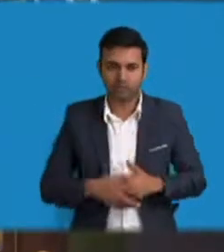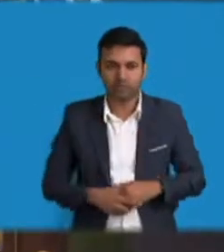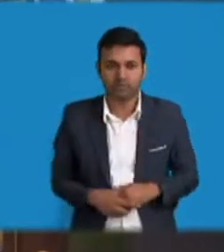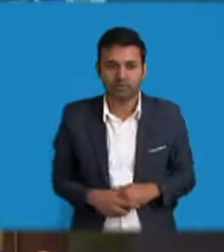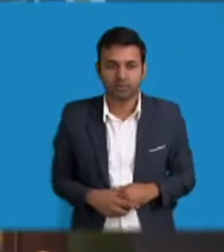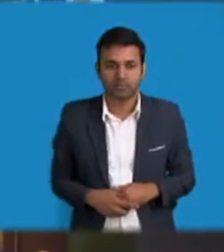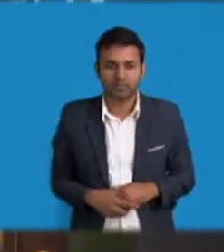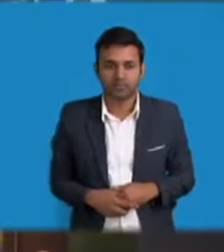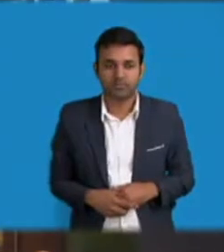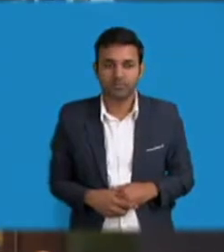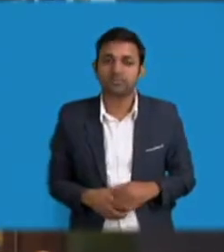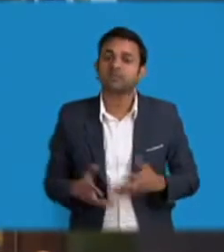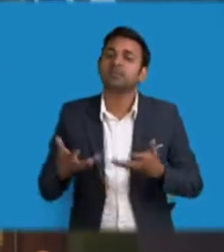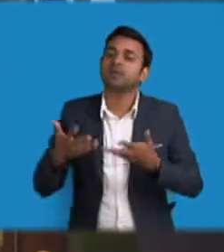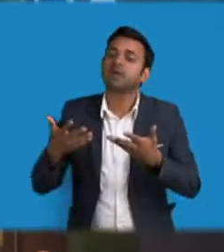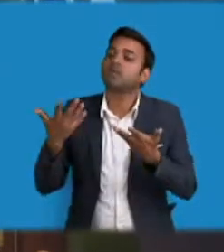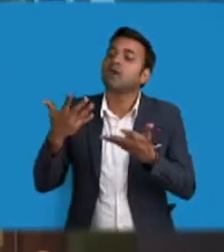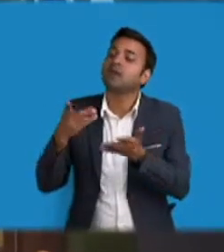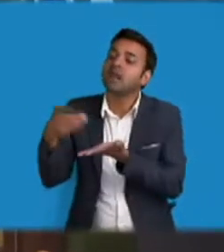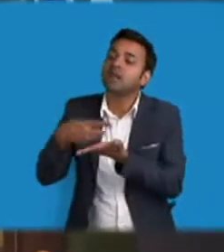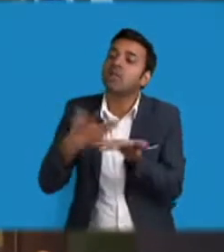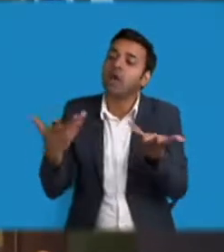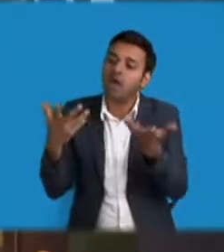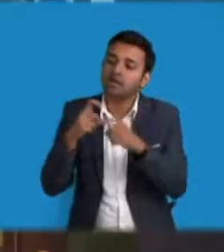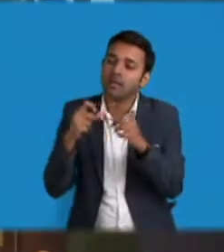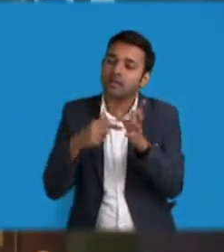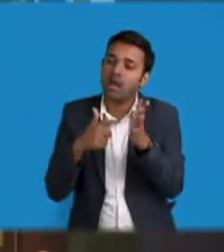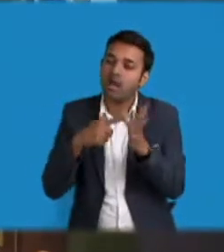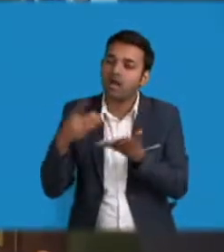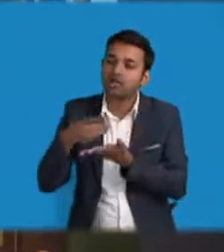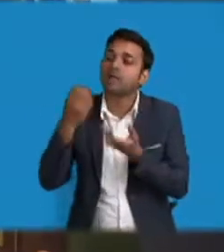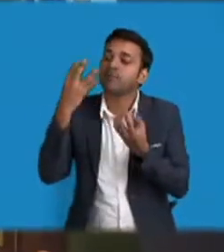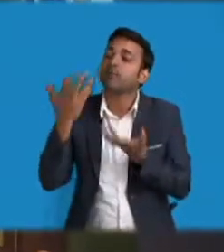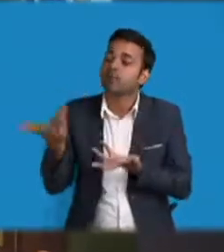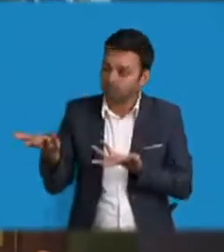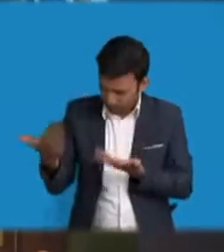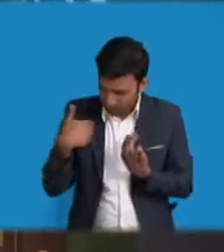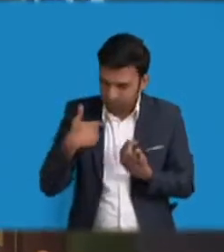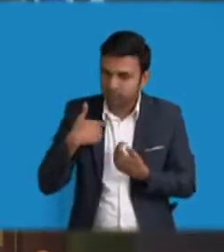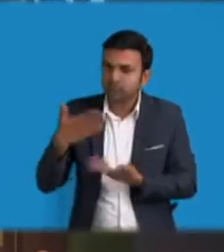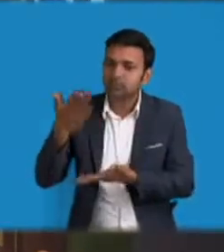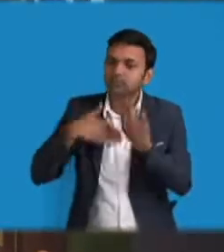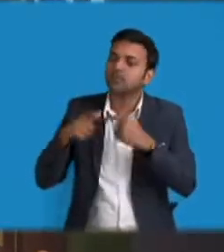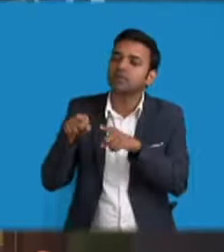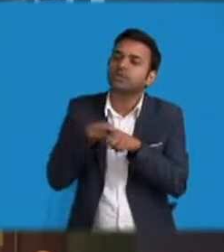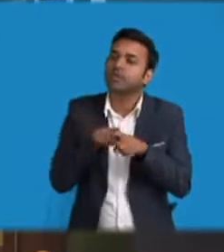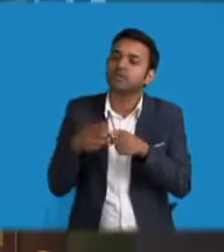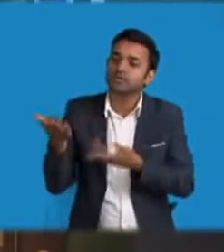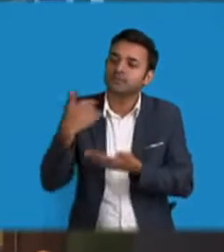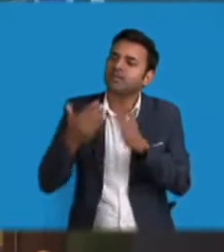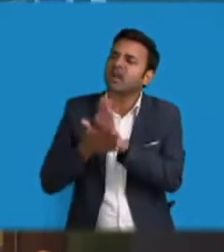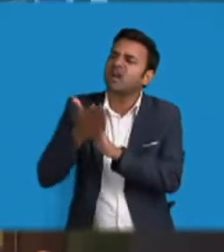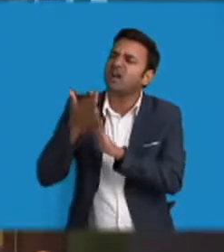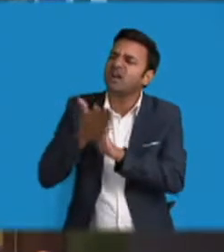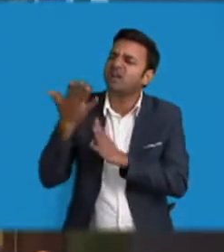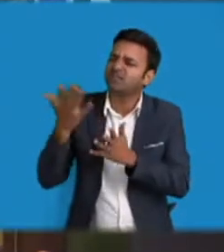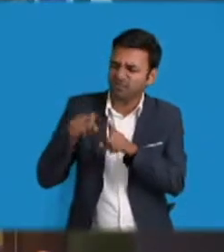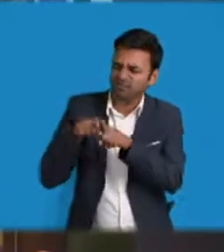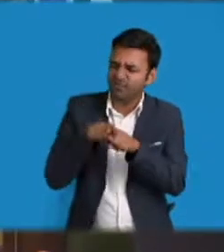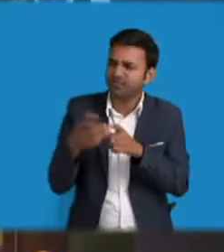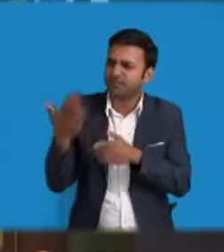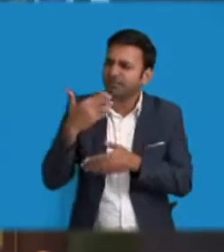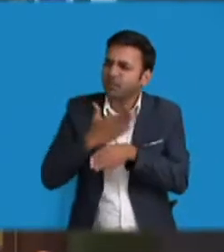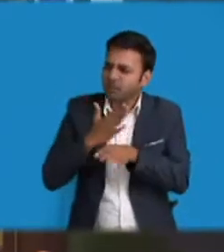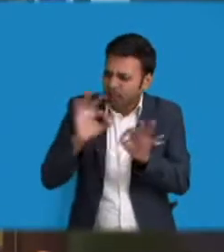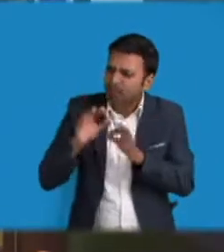No, what's the data? Madam Speaker, why don't you throw out data? What's the data? What is high unemployment? What is high? What is high? So this